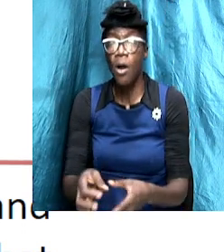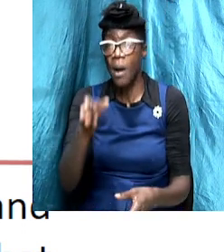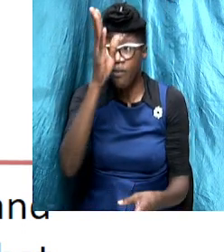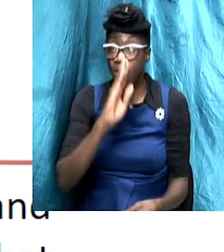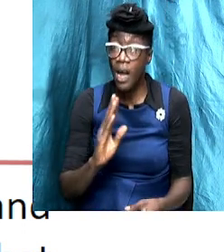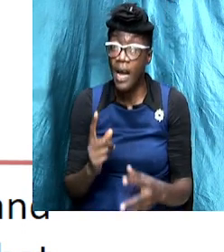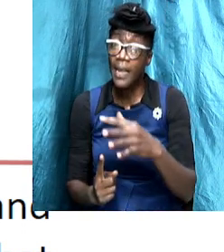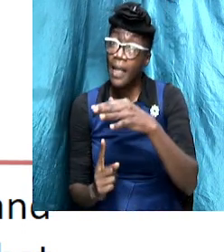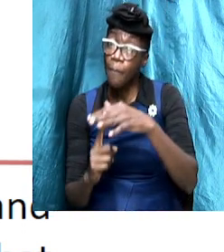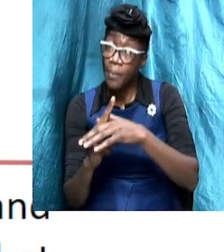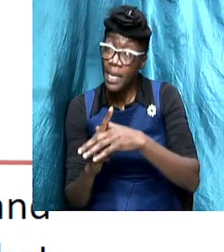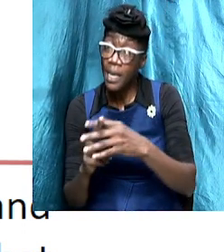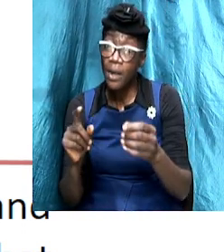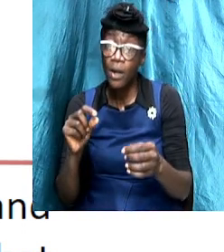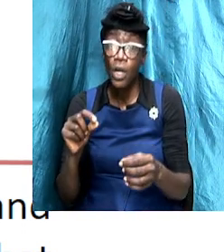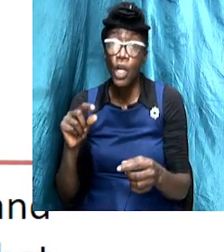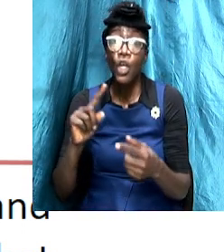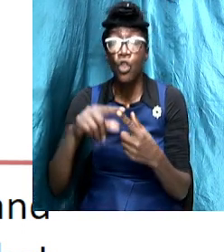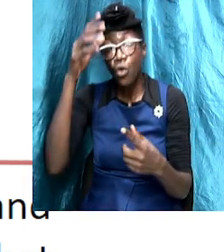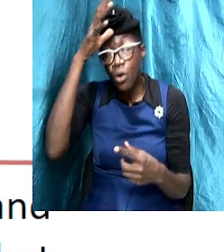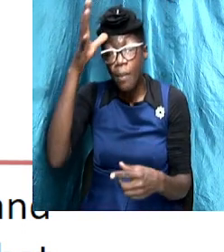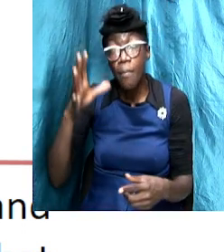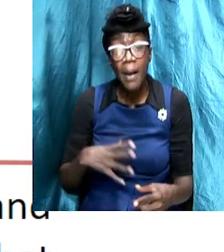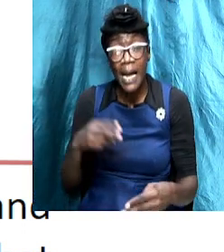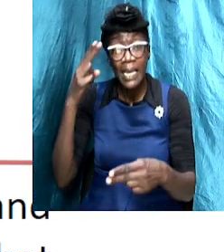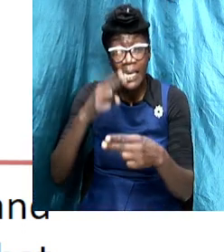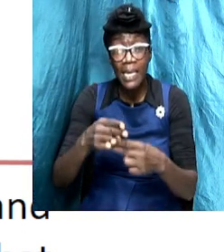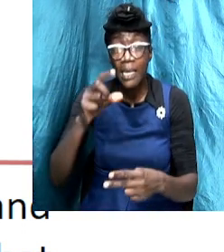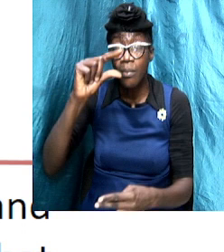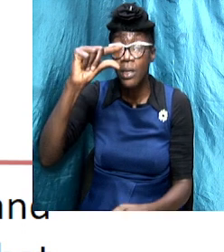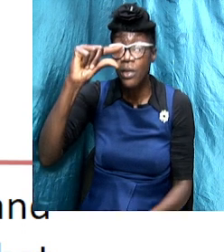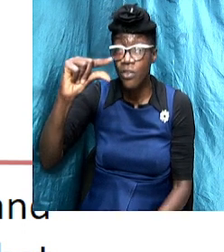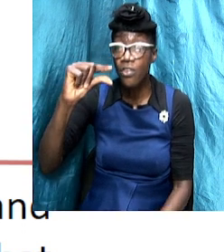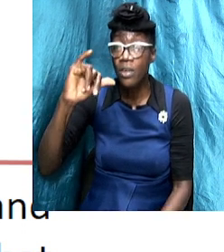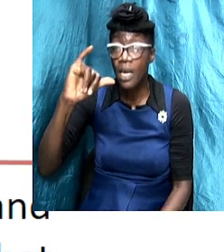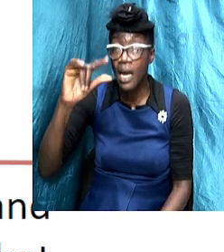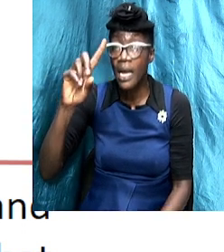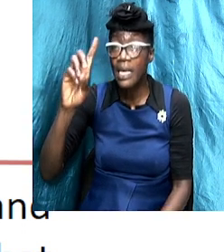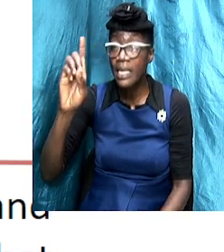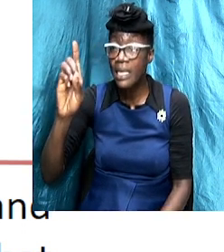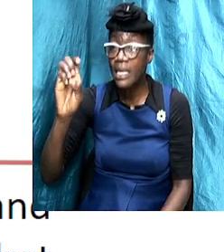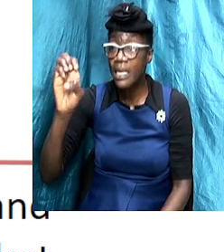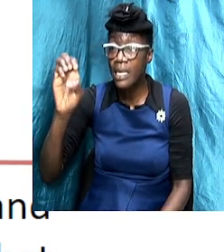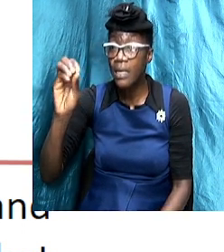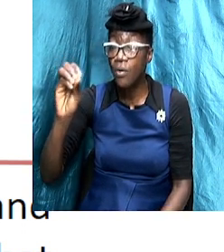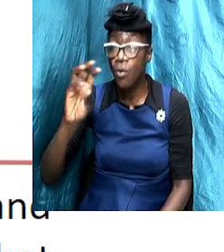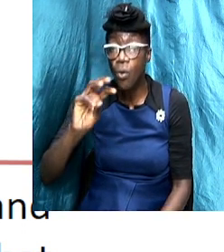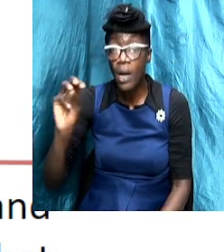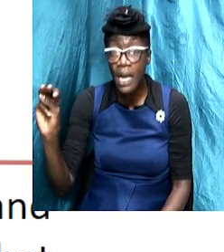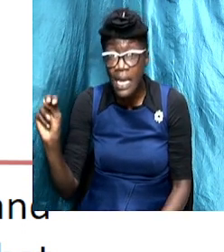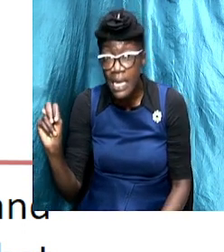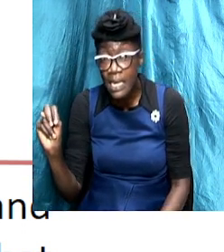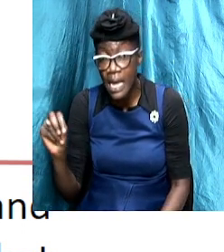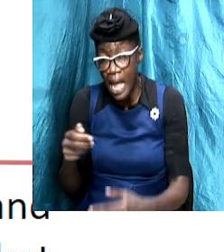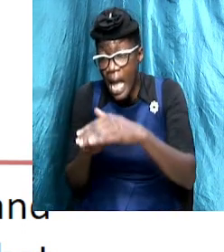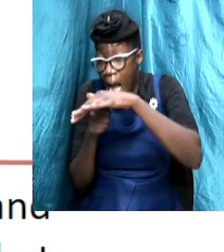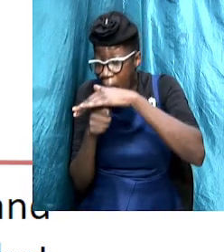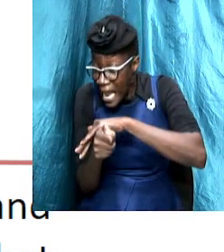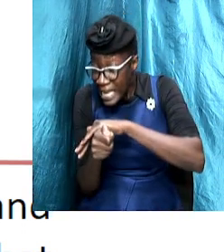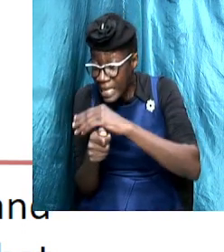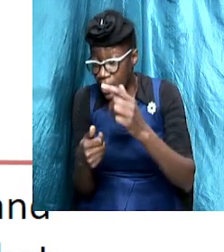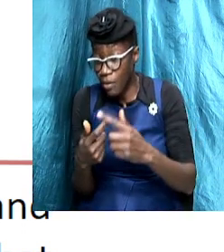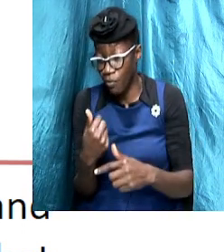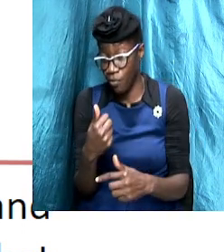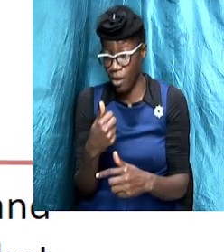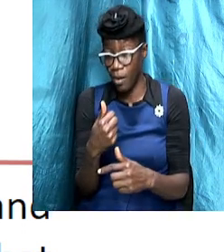Now, can you imagine? Gideon see himself as somebody who was afraid, somebody hiding from the